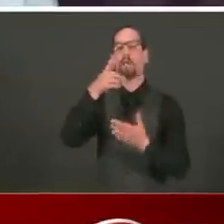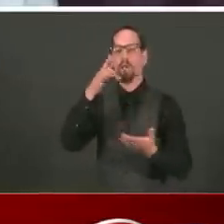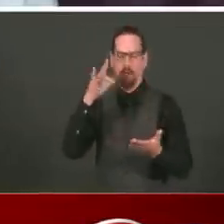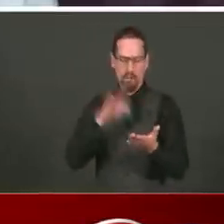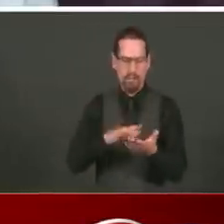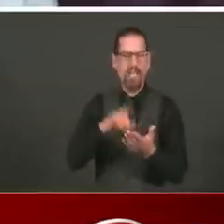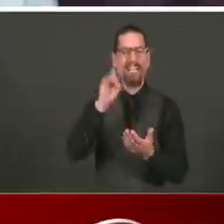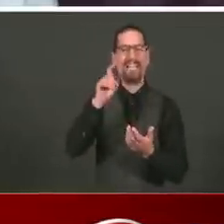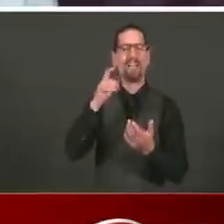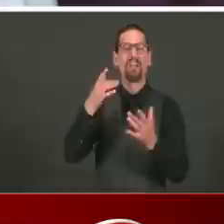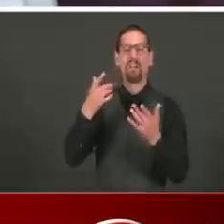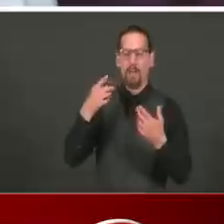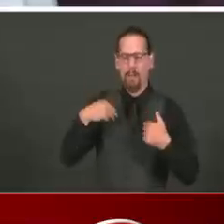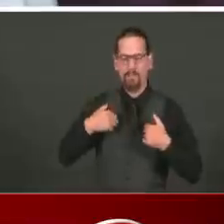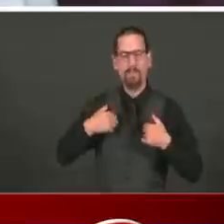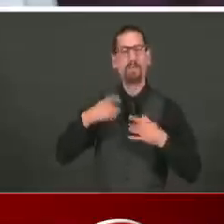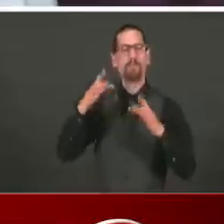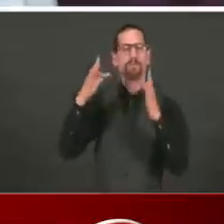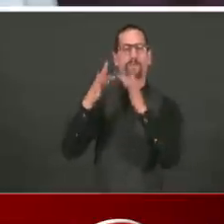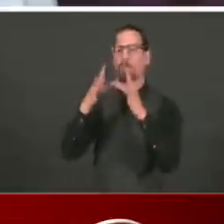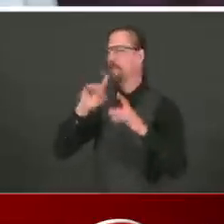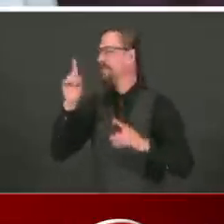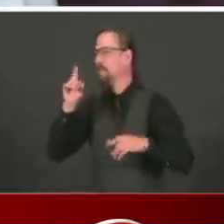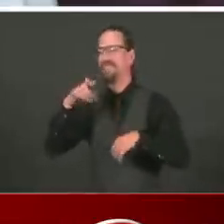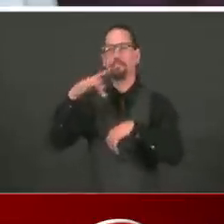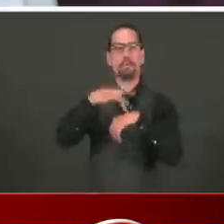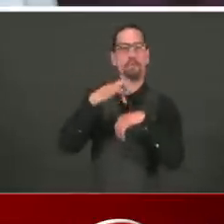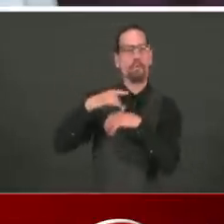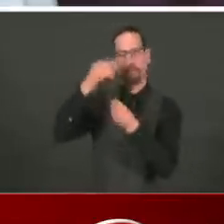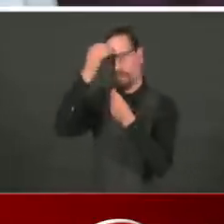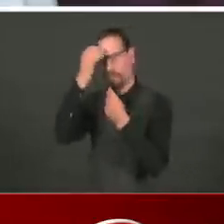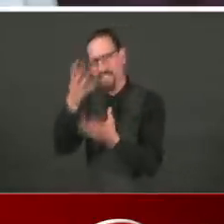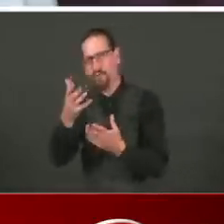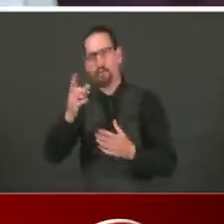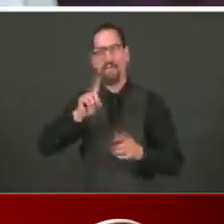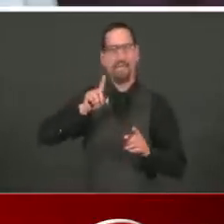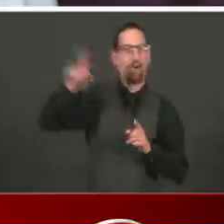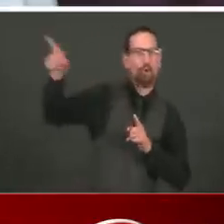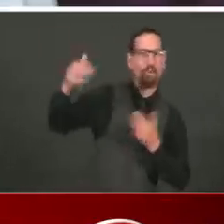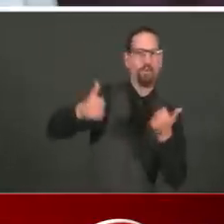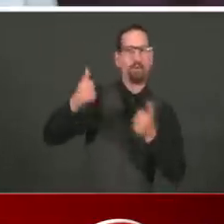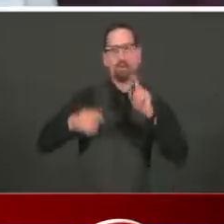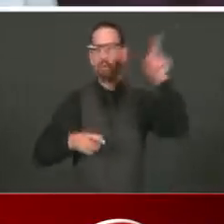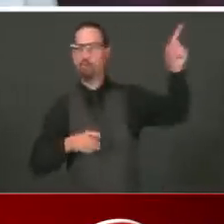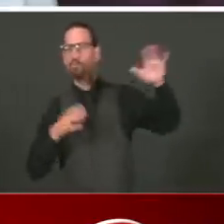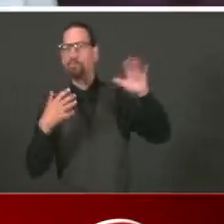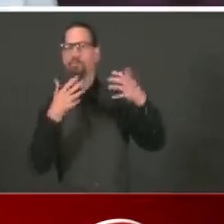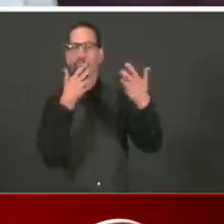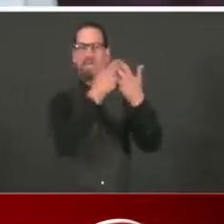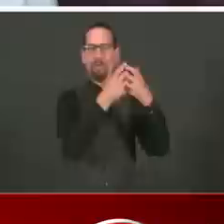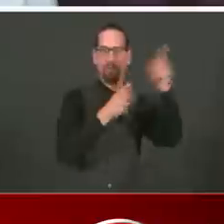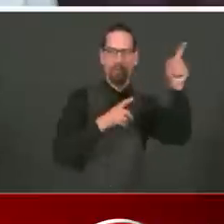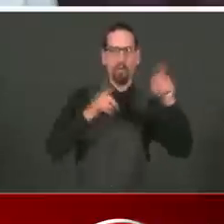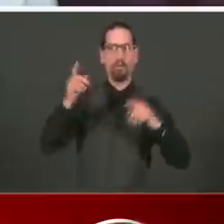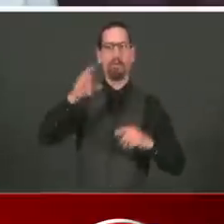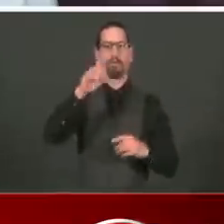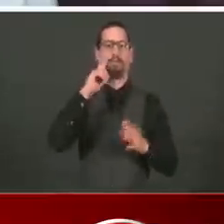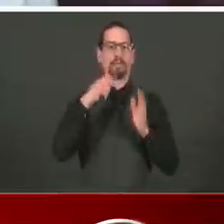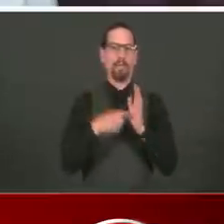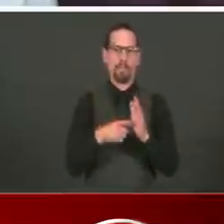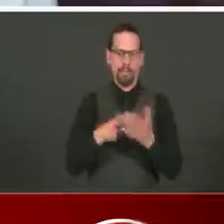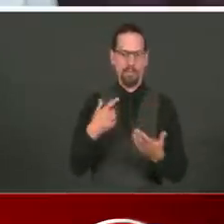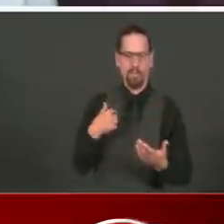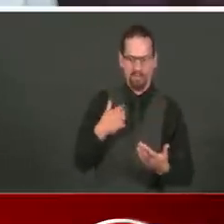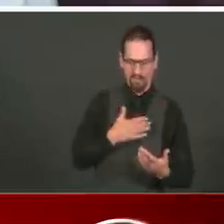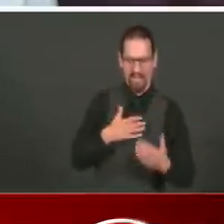It's confusing. I find myself confusing. I come up here and I say we have these two initiatives for housing, this initiative for undocumented immigrants,